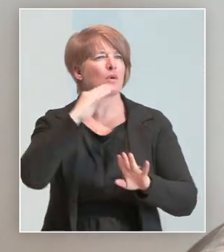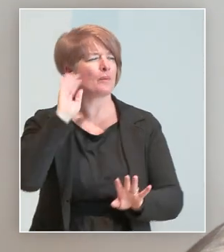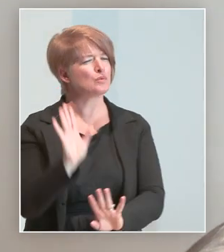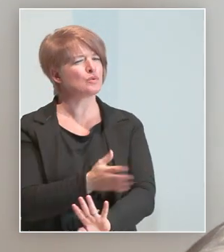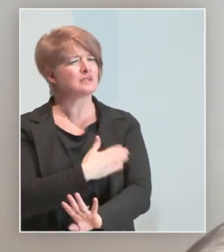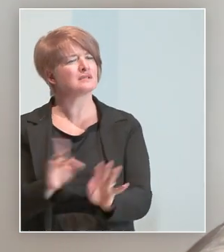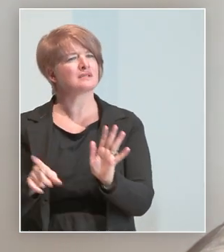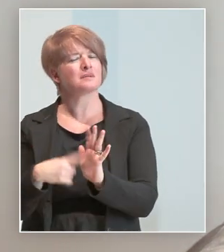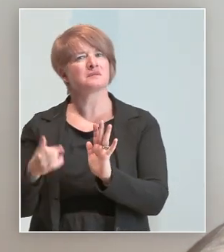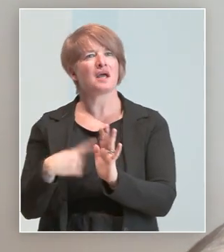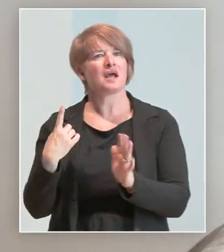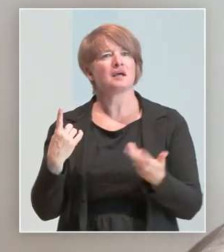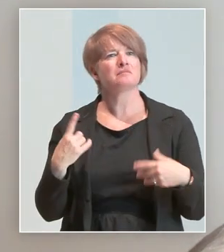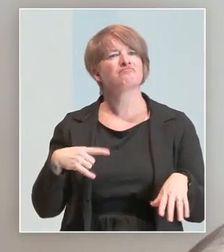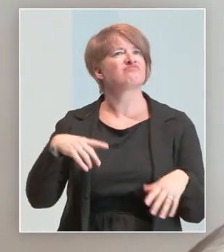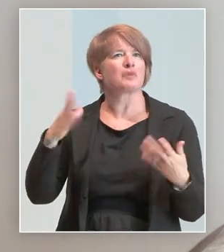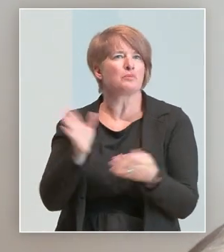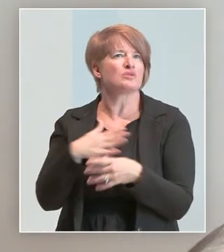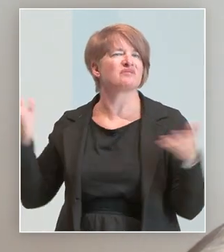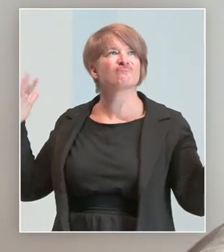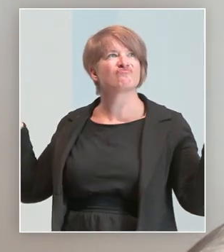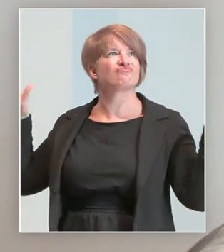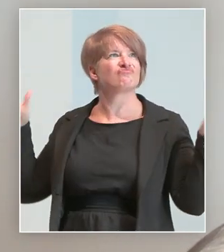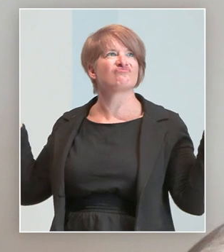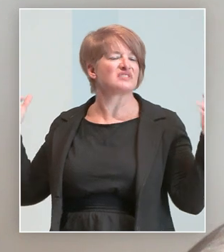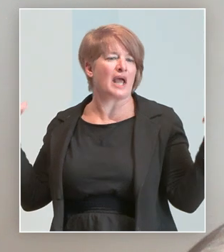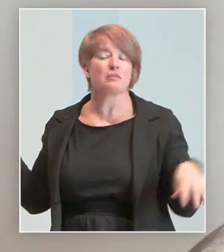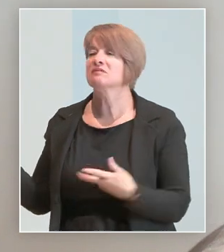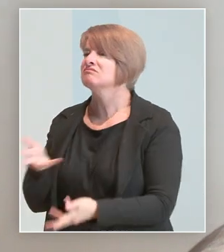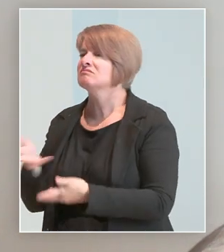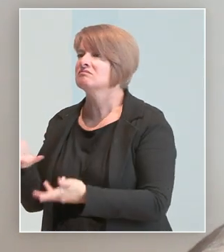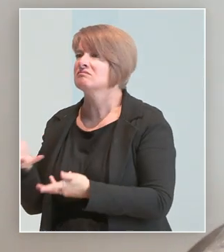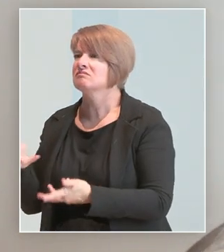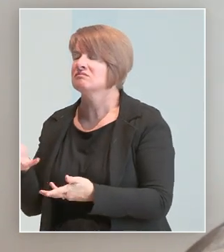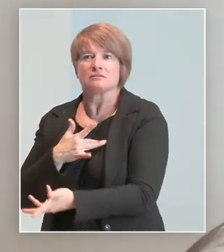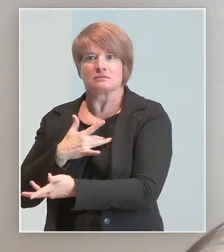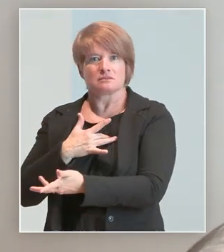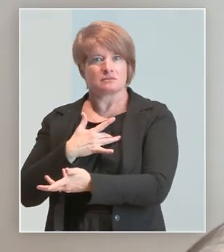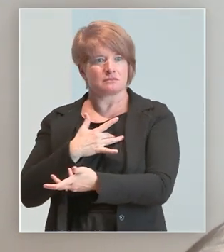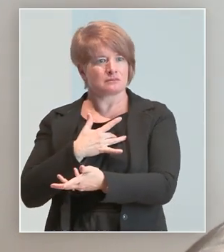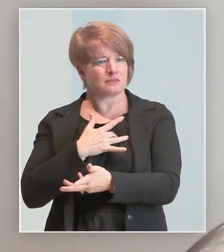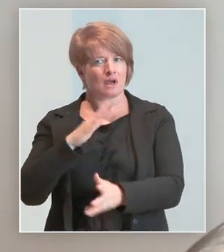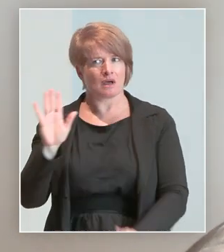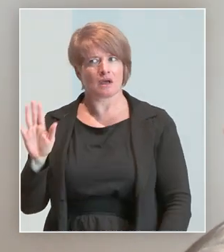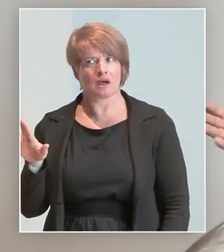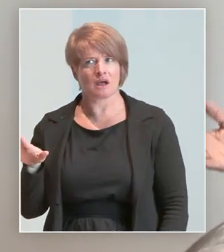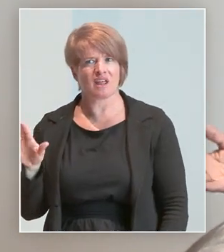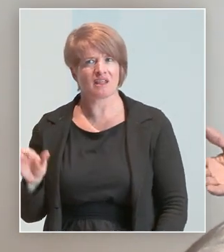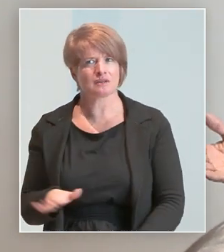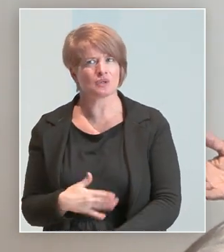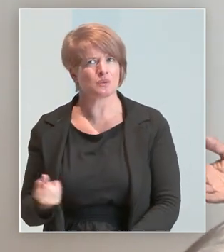house. Sometimes you don't pay attention until your body responds to something, compelling your mouth to speak.